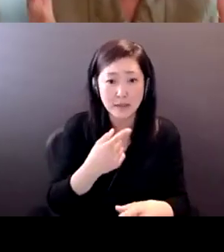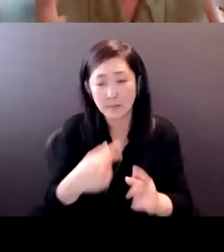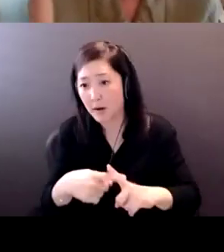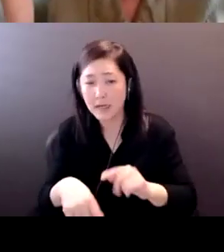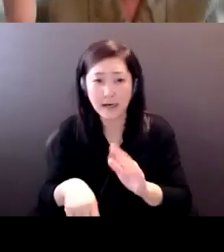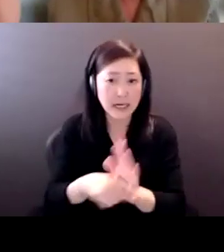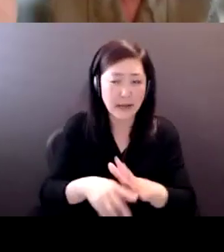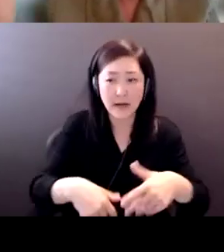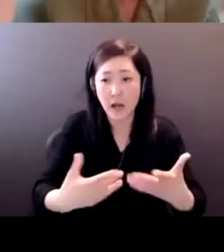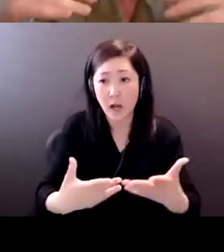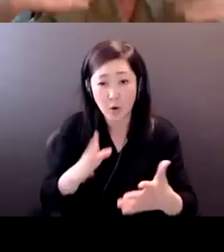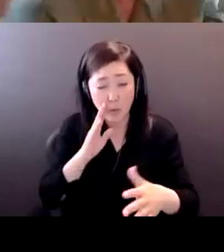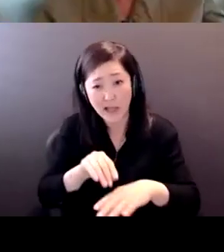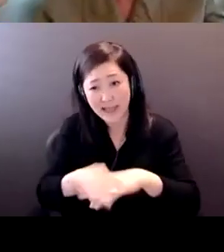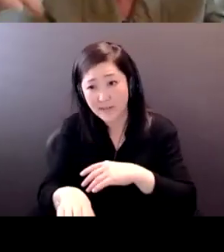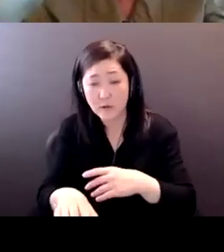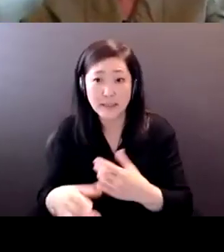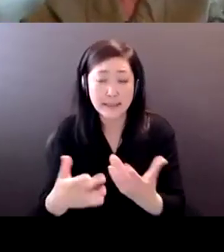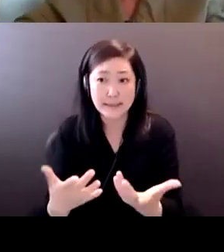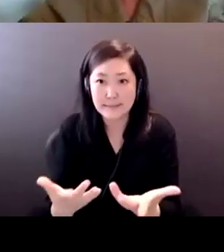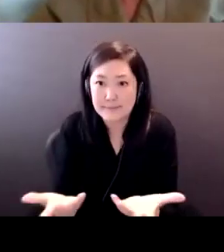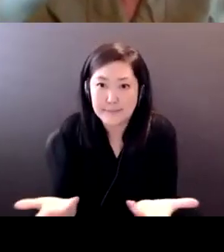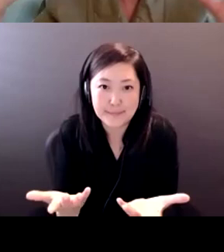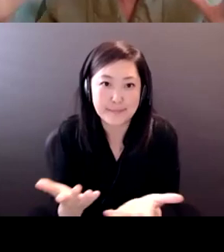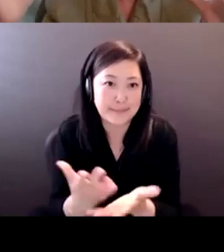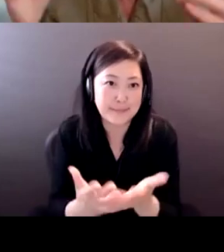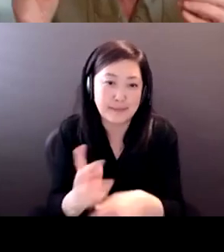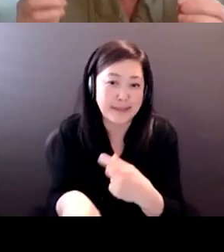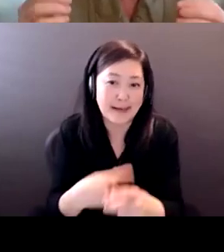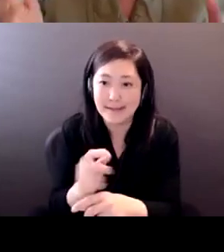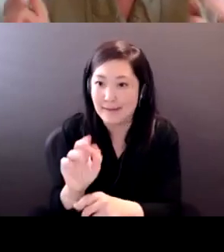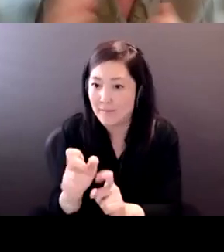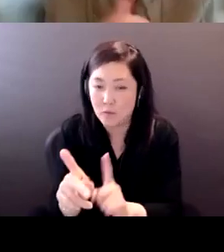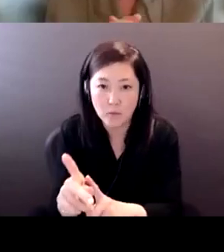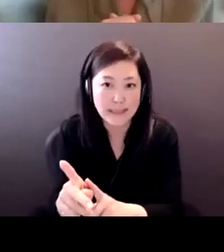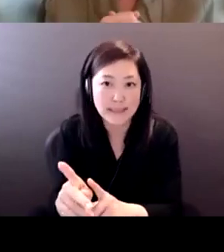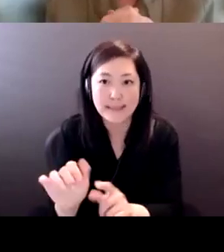risk for other people in a way that could lead to criminality or whatever else. But